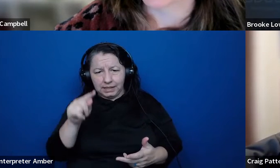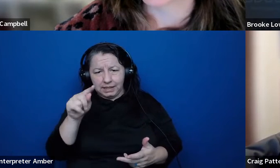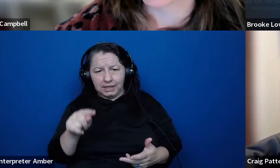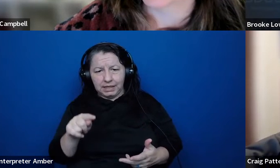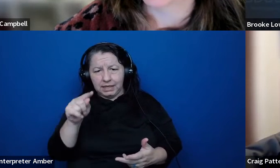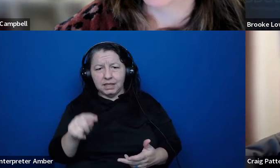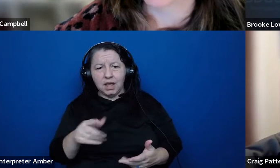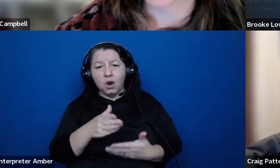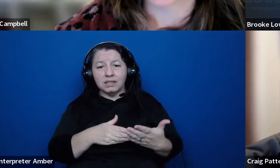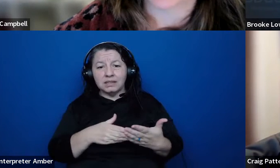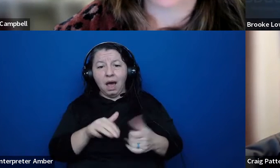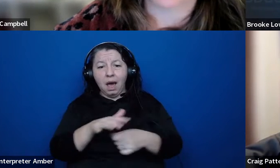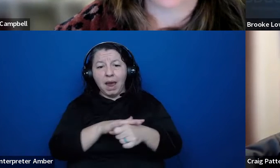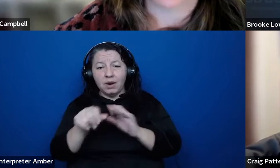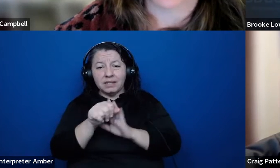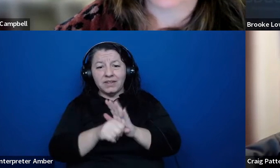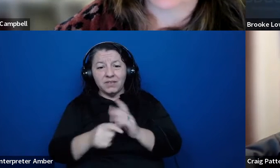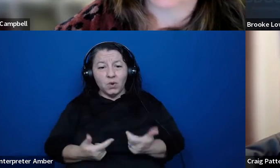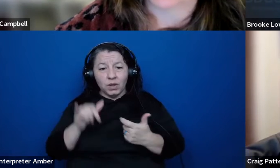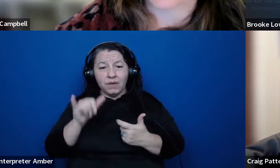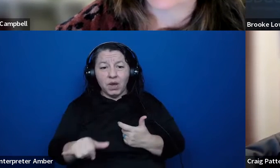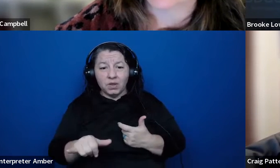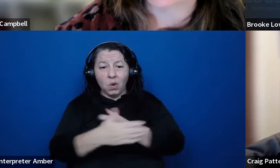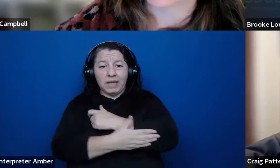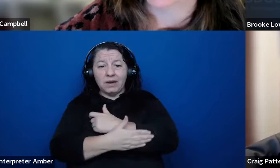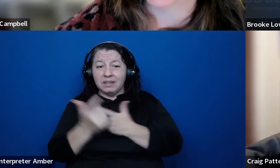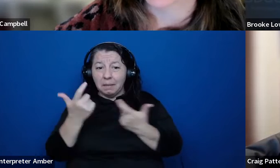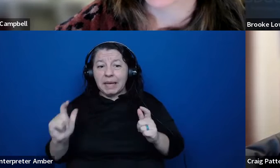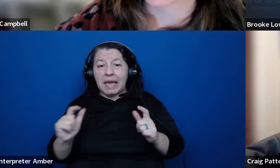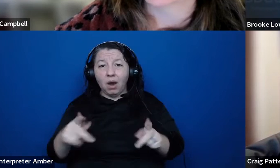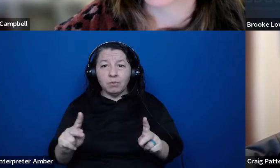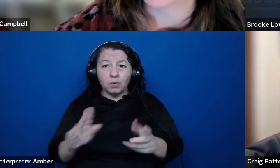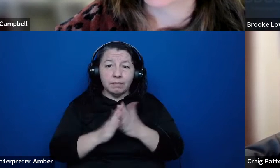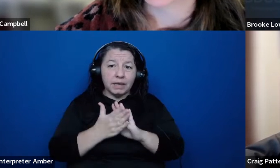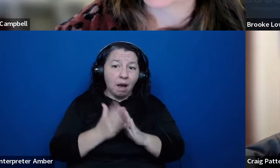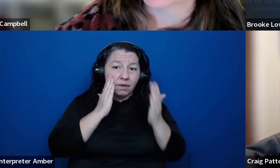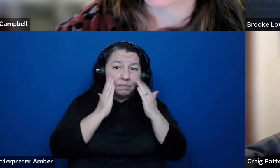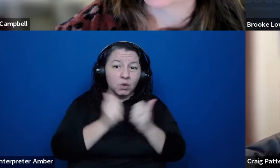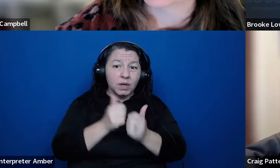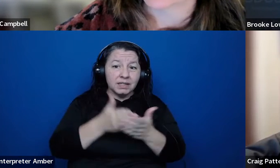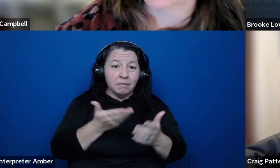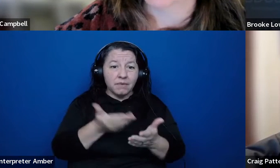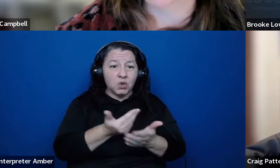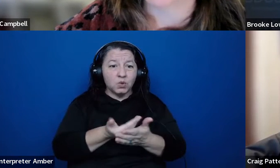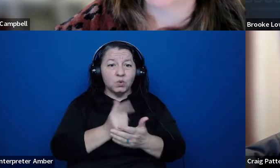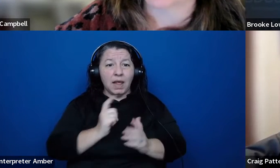some areas where if you live in those counties, you have a really big opportunity to get to know some of these new